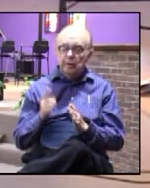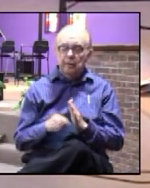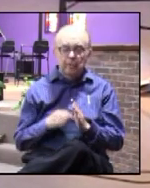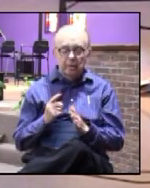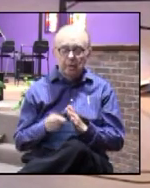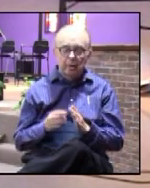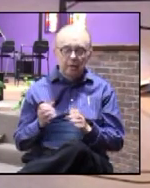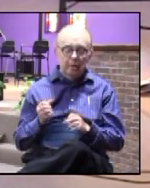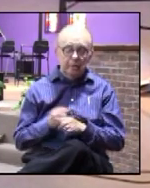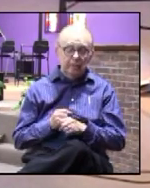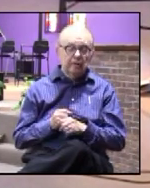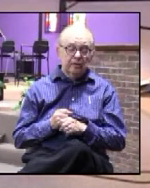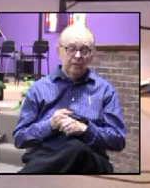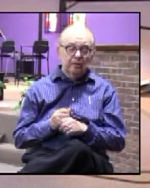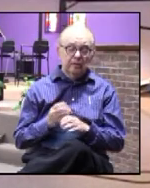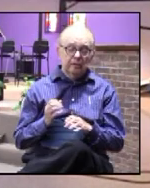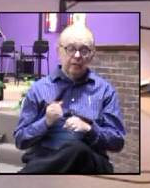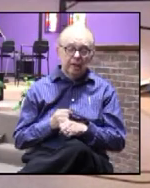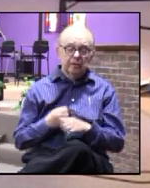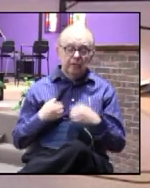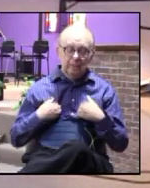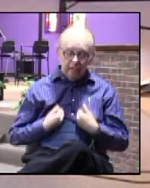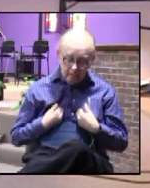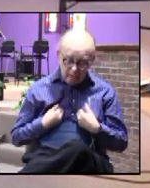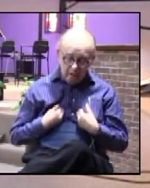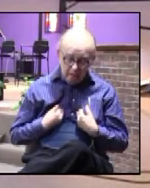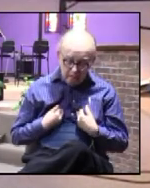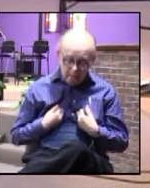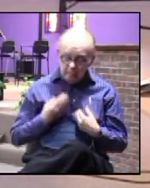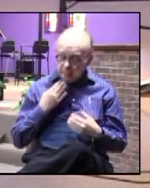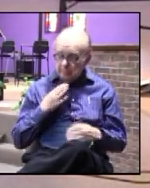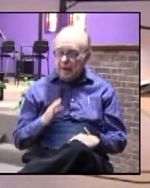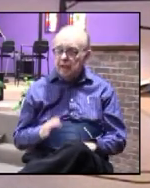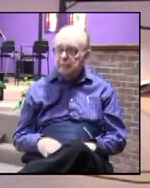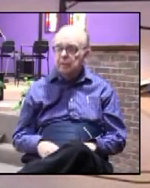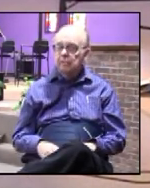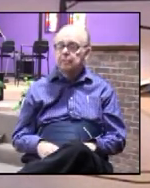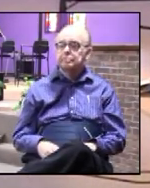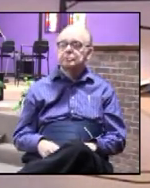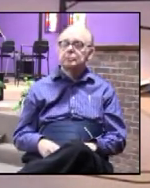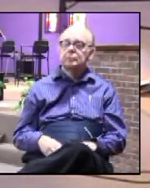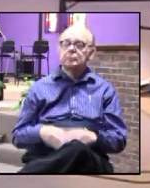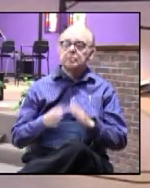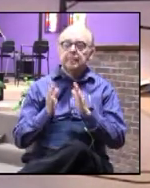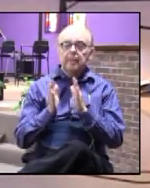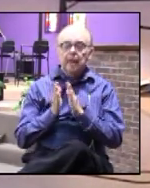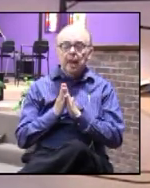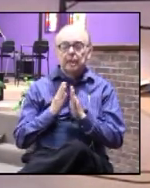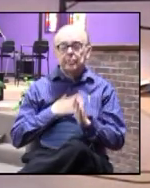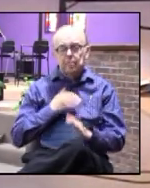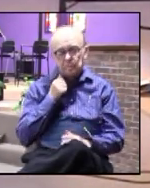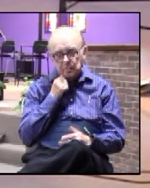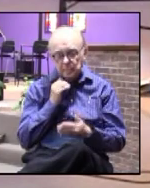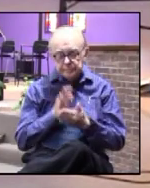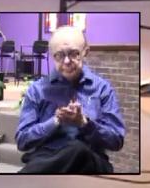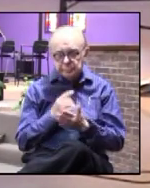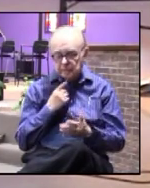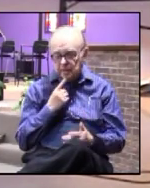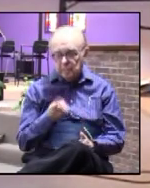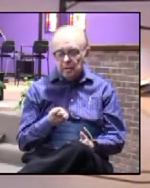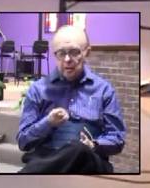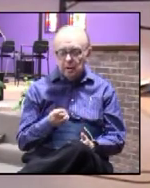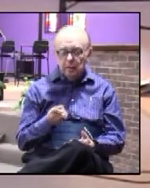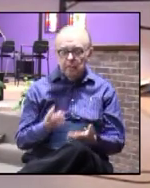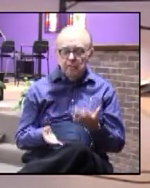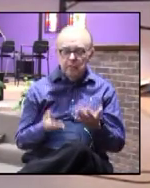You can get drained, and it can drain you. But I think if you ask my wife, she will tell you that that was